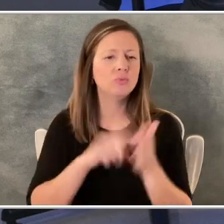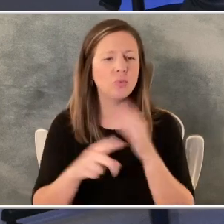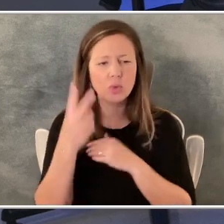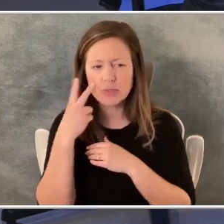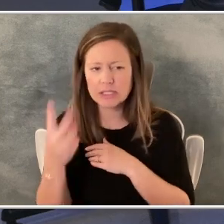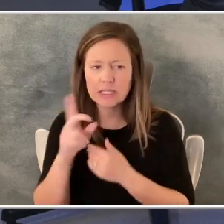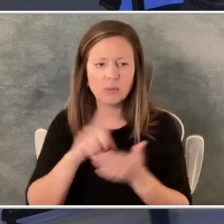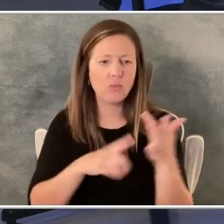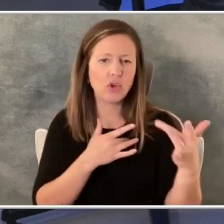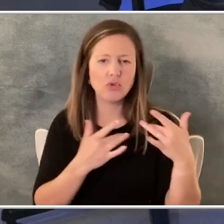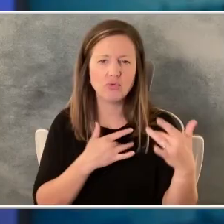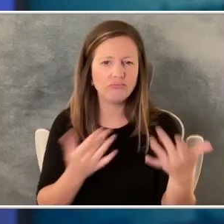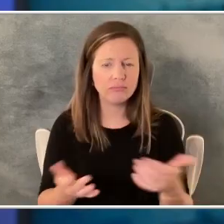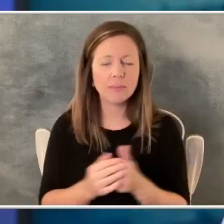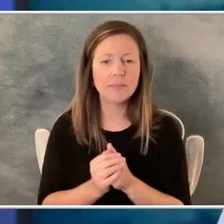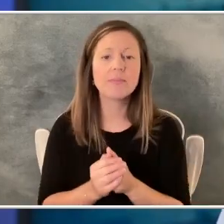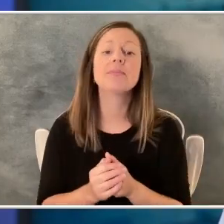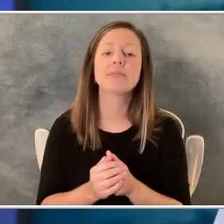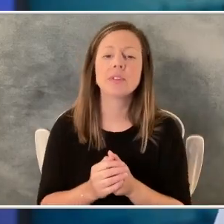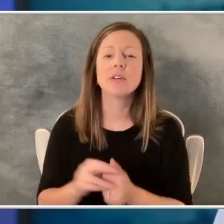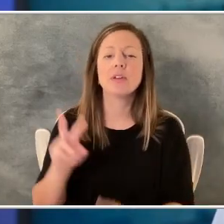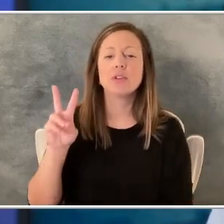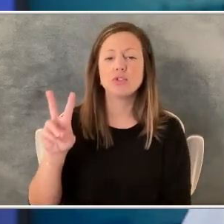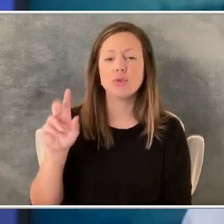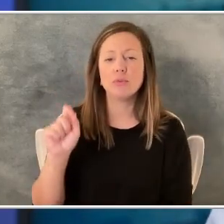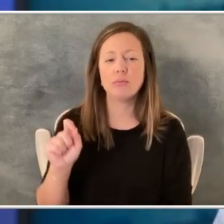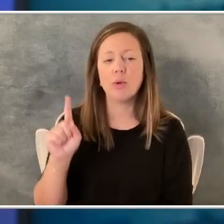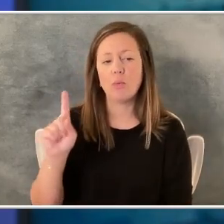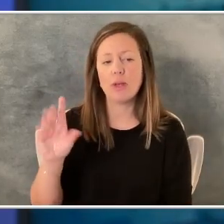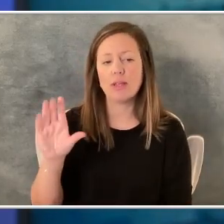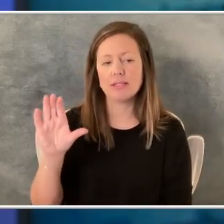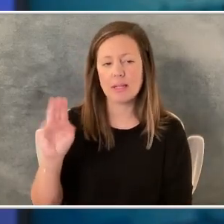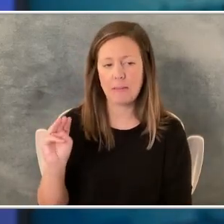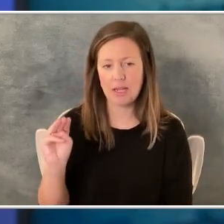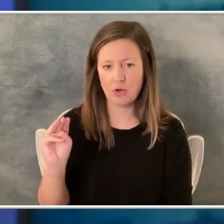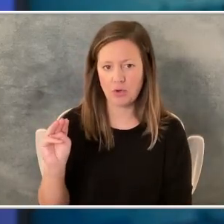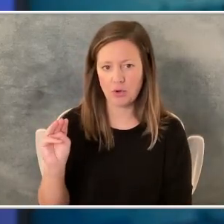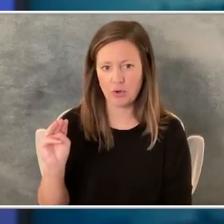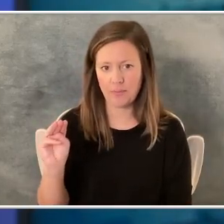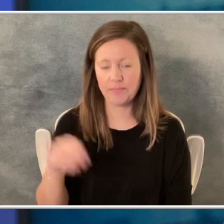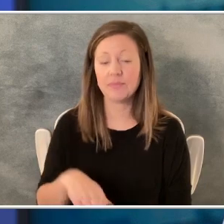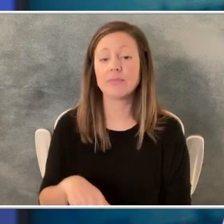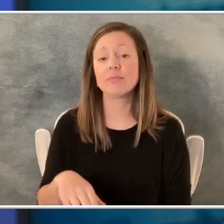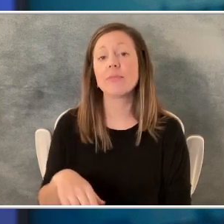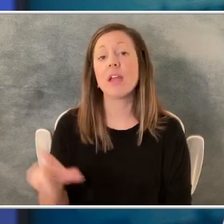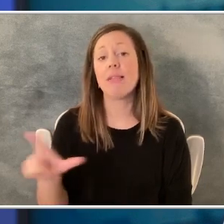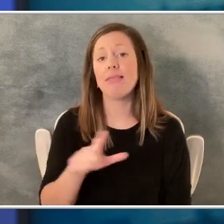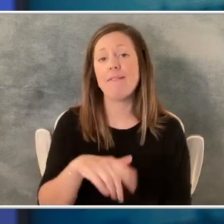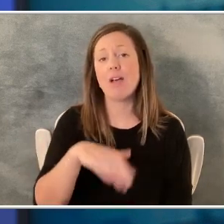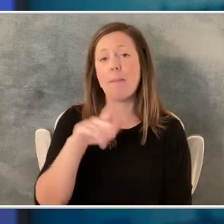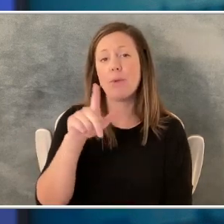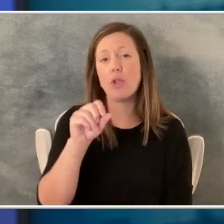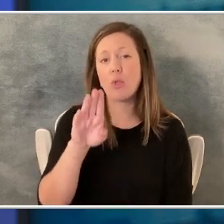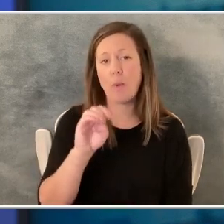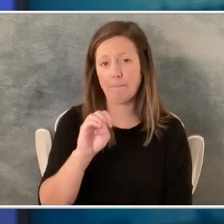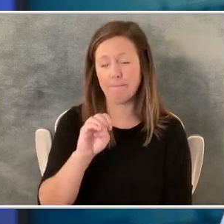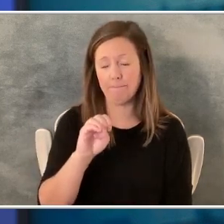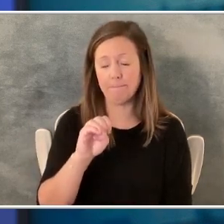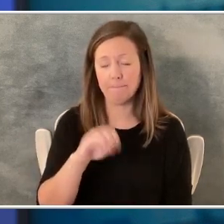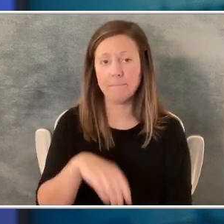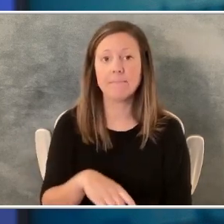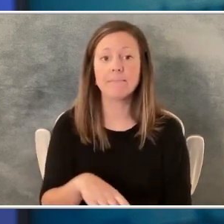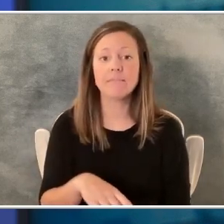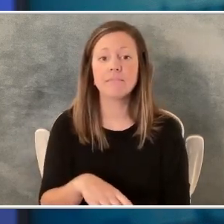you? Absolutely. So it was a 2.1 centimeter nodule. It was within the left upper lobe, so in his left lung. We actually took it out, and the final